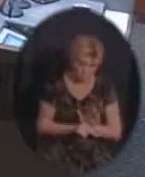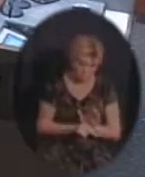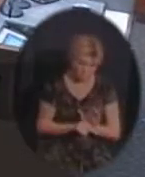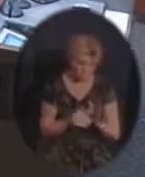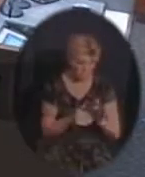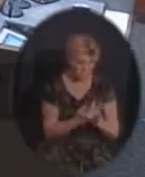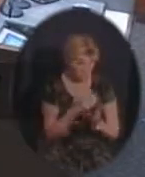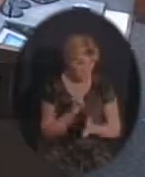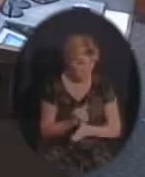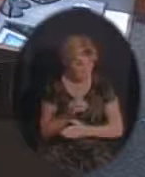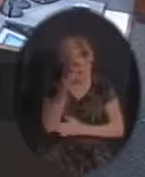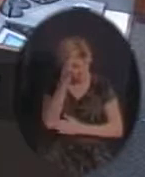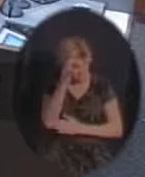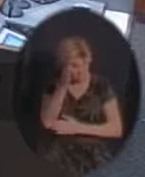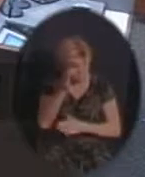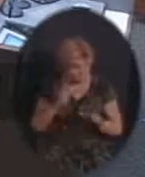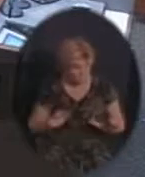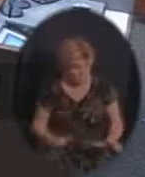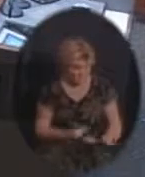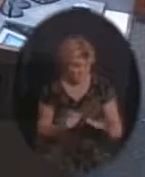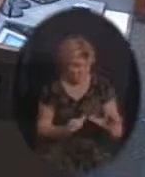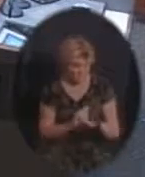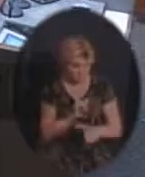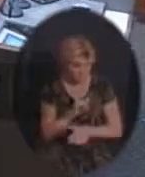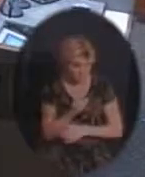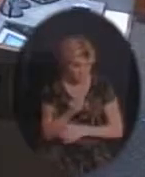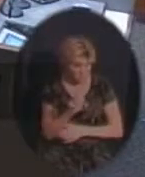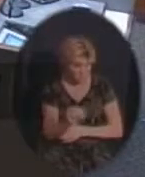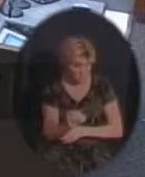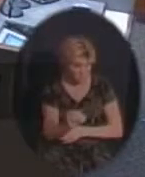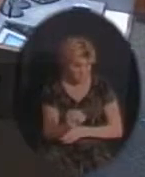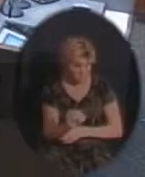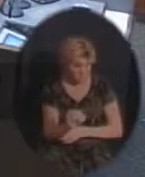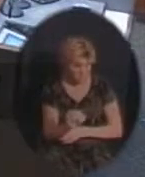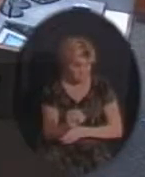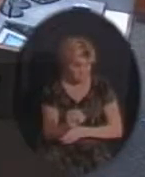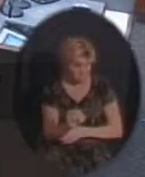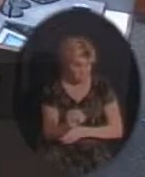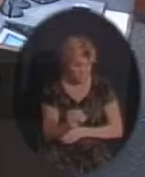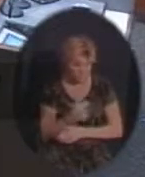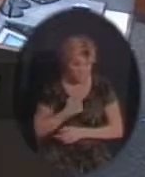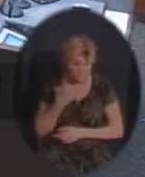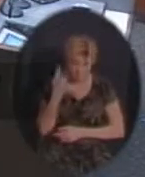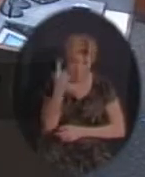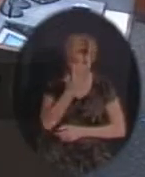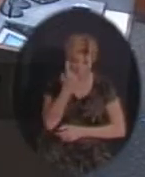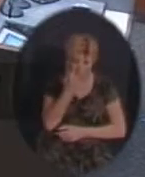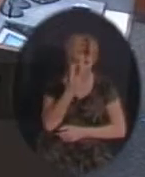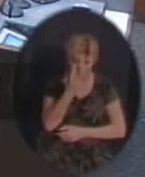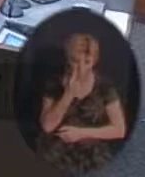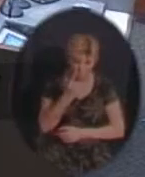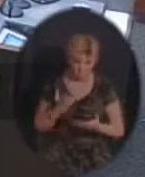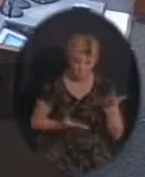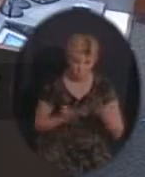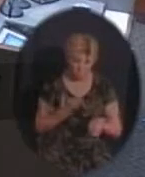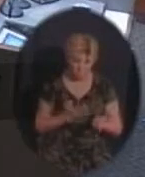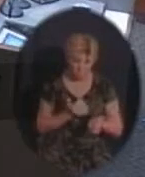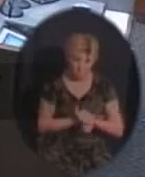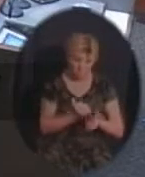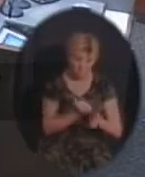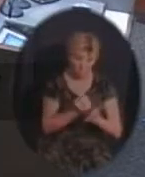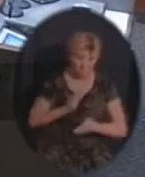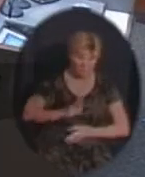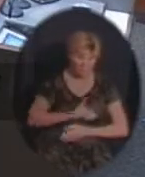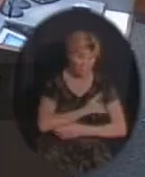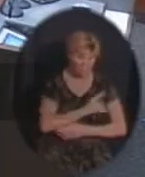item, and that it's coming up pretty fast. Did he leave? Oh, there he is, okay. And so I just felt like maybe Sure. this would be helpful to the board tonight, since